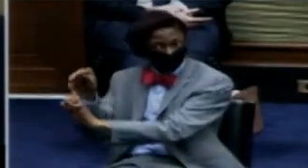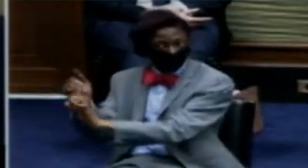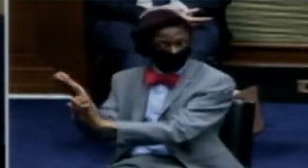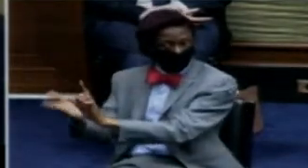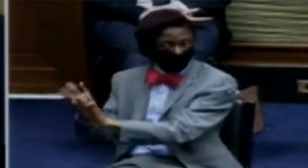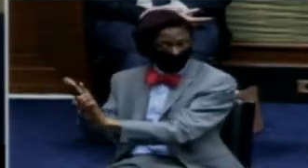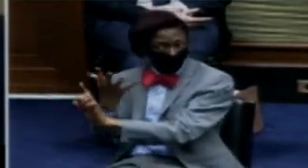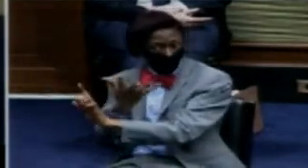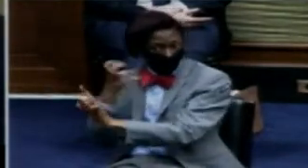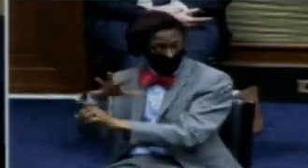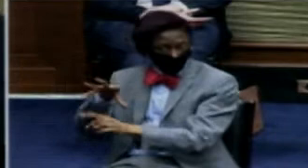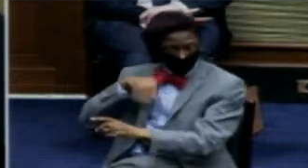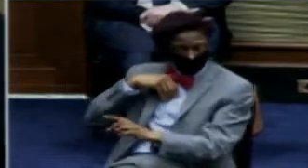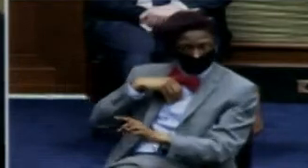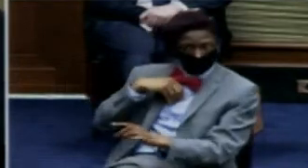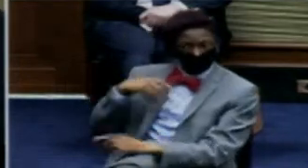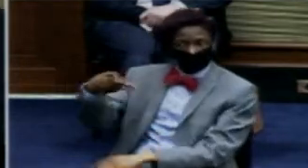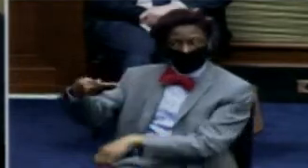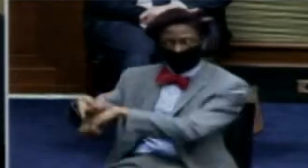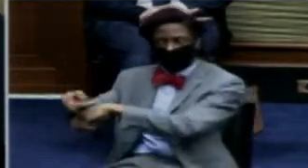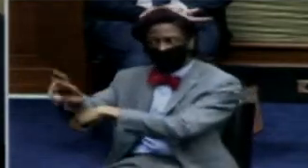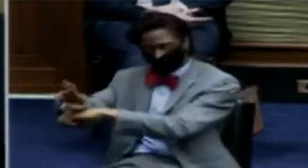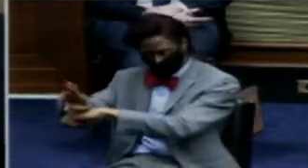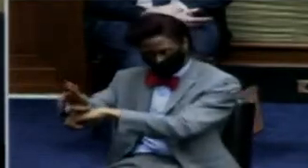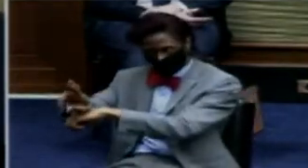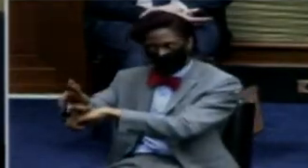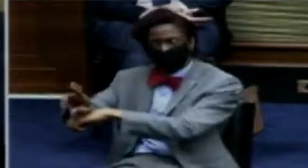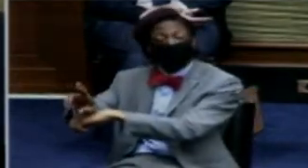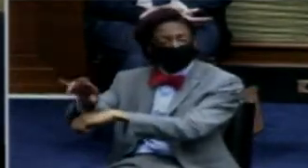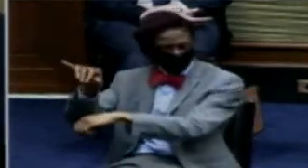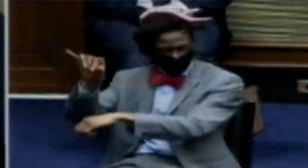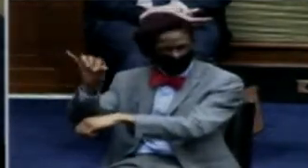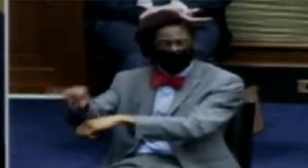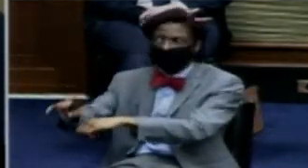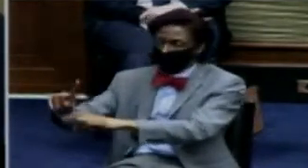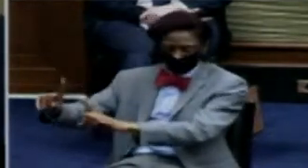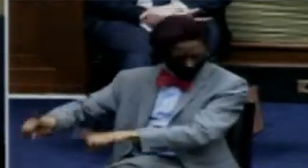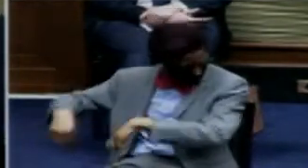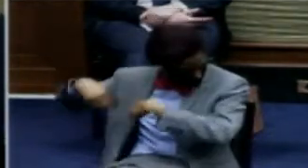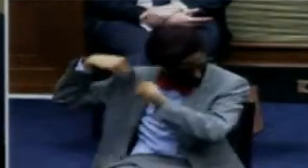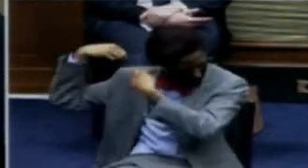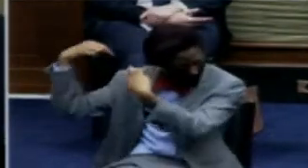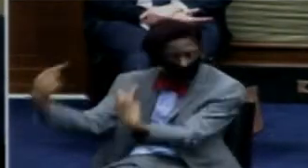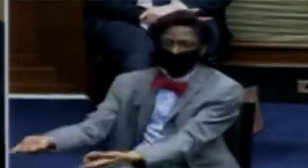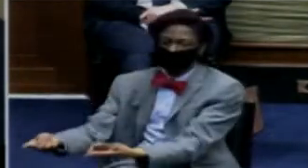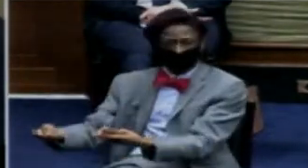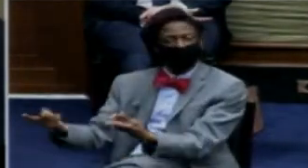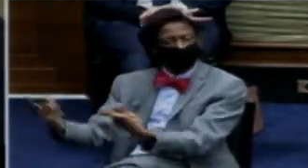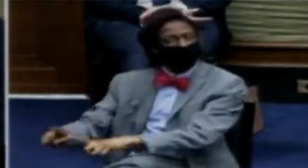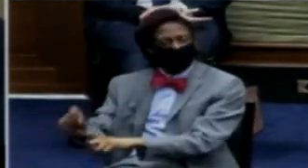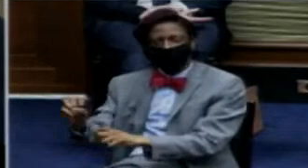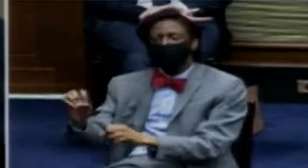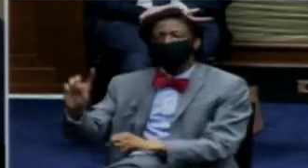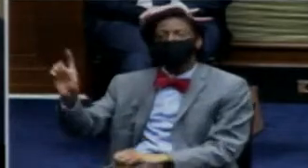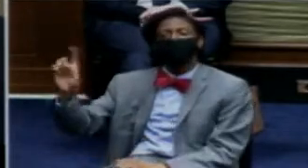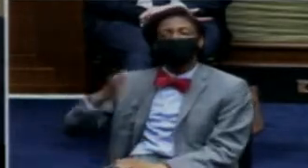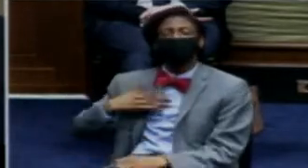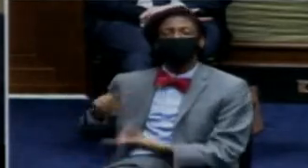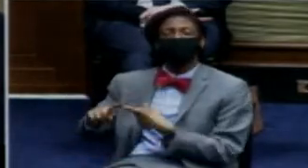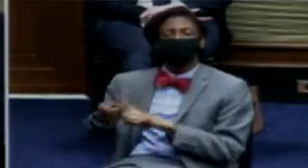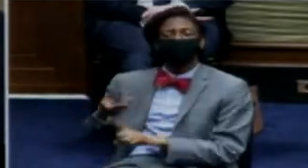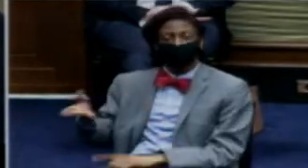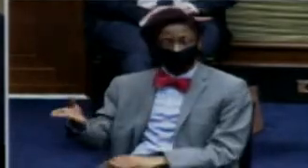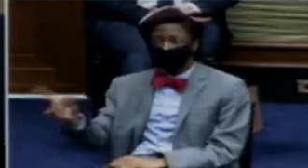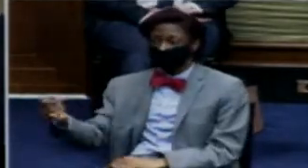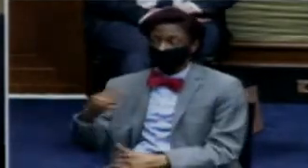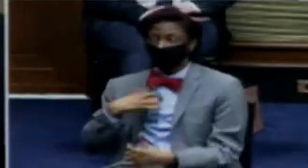seeking admission to the Union, Puerto Rico. And that has been in the Republican platform for many decades. So where are my friends there? Are they